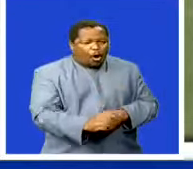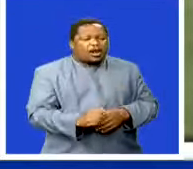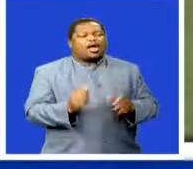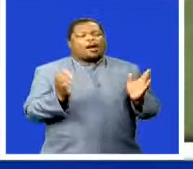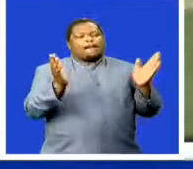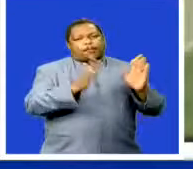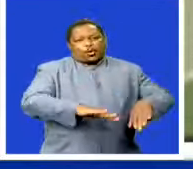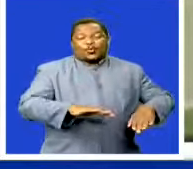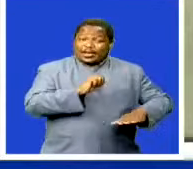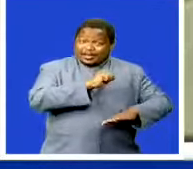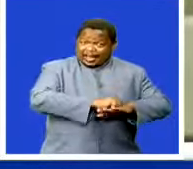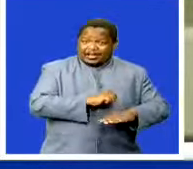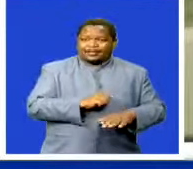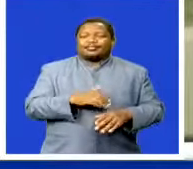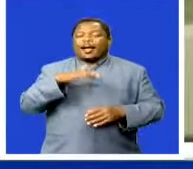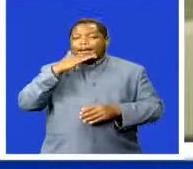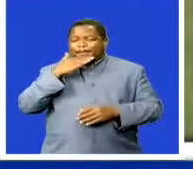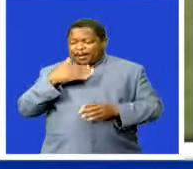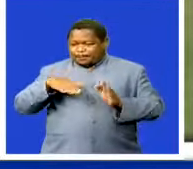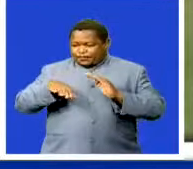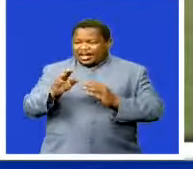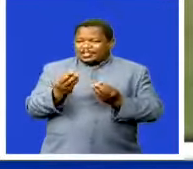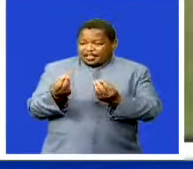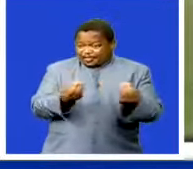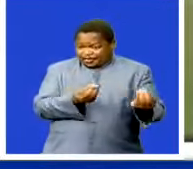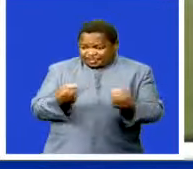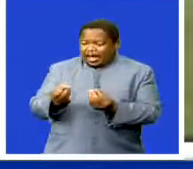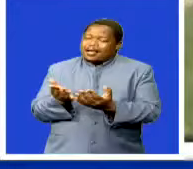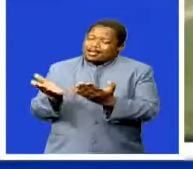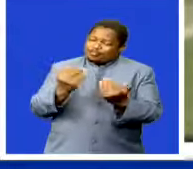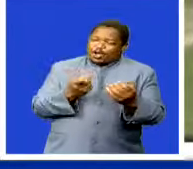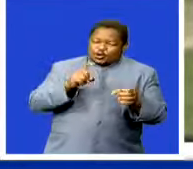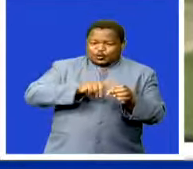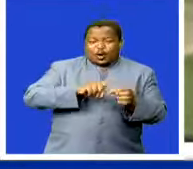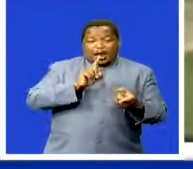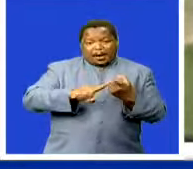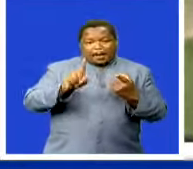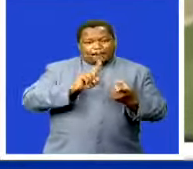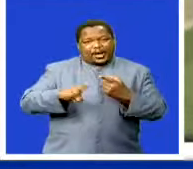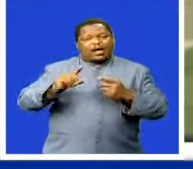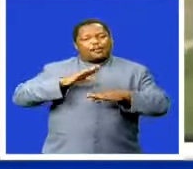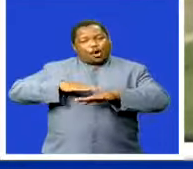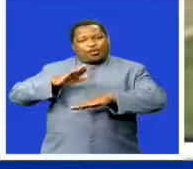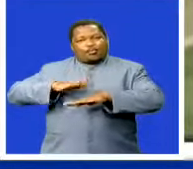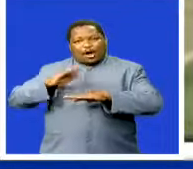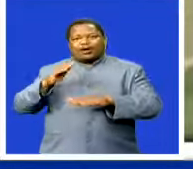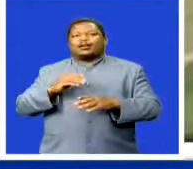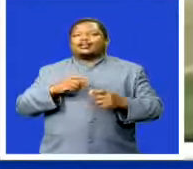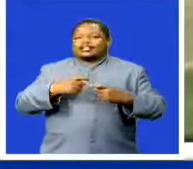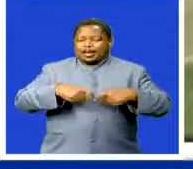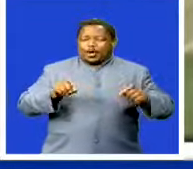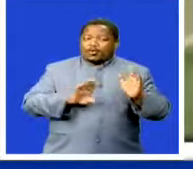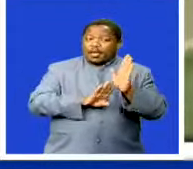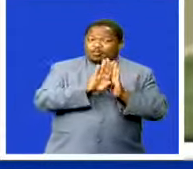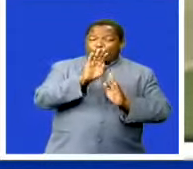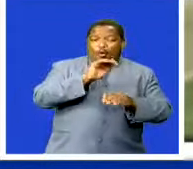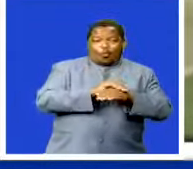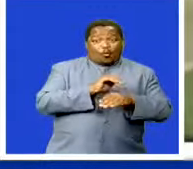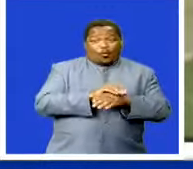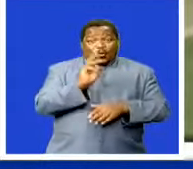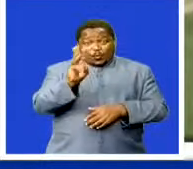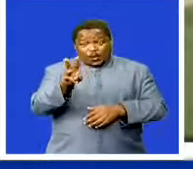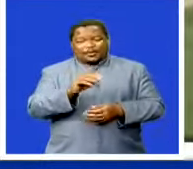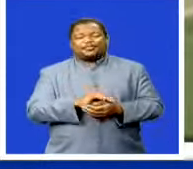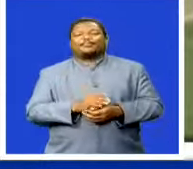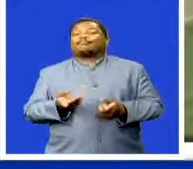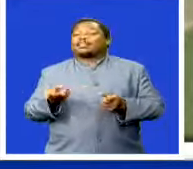so emathuba ukuthi khona ku pick out the best players manje ndikakhulu lapho khona utokhanza ukuthi sinema teams la few. So the selection ayikabisaba kahle kakhulu. So